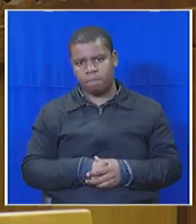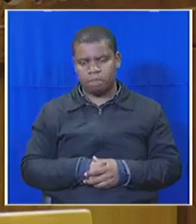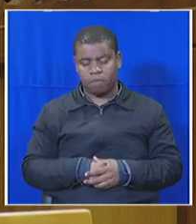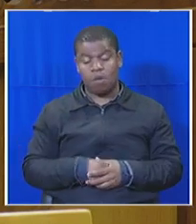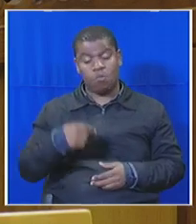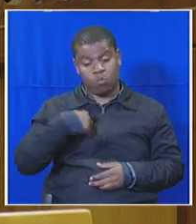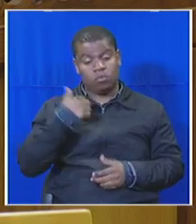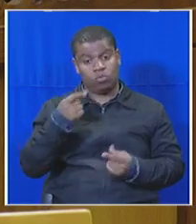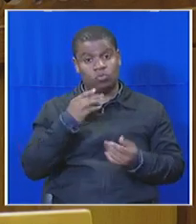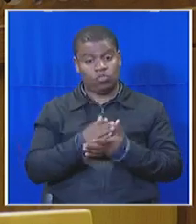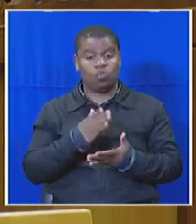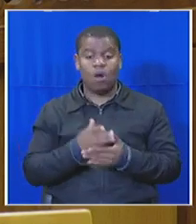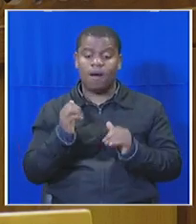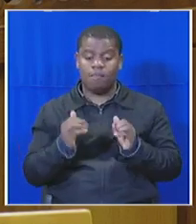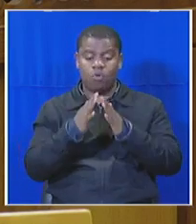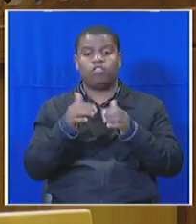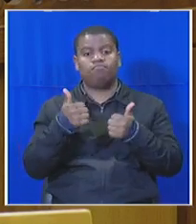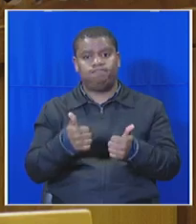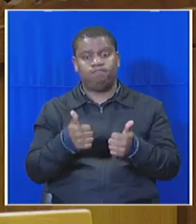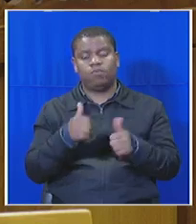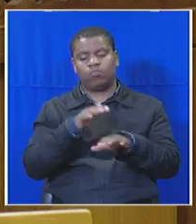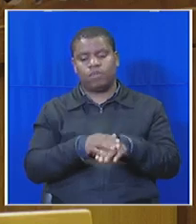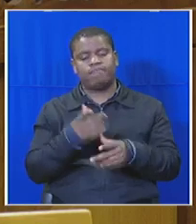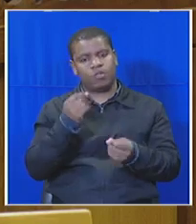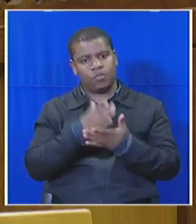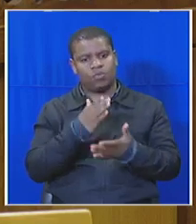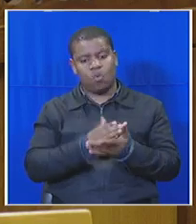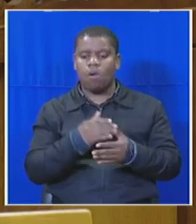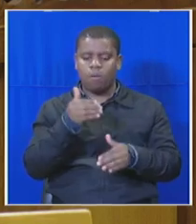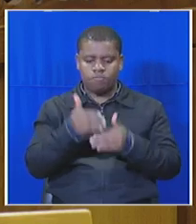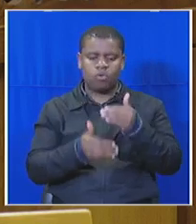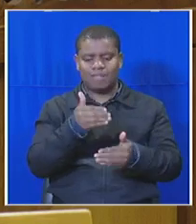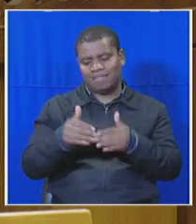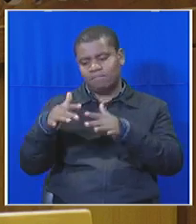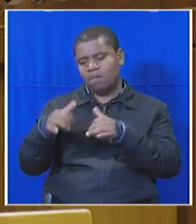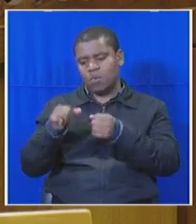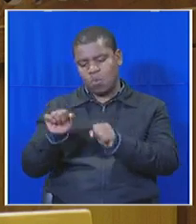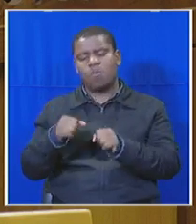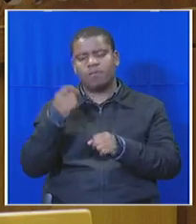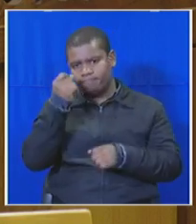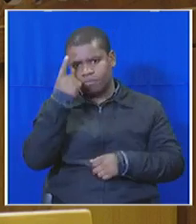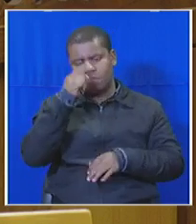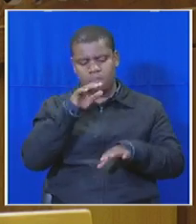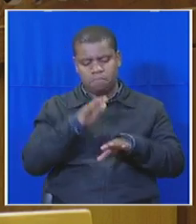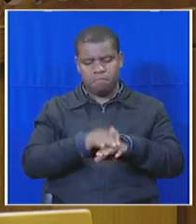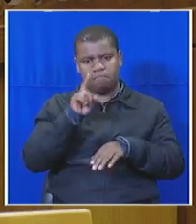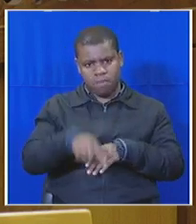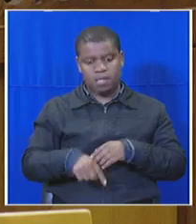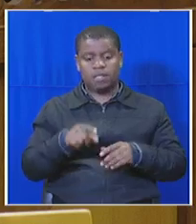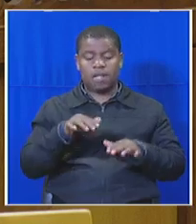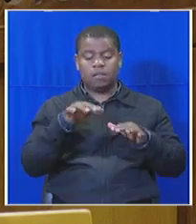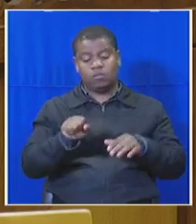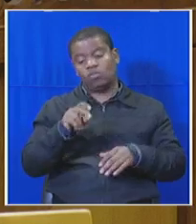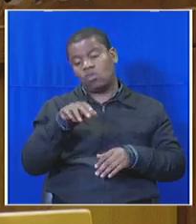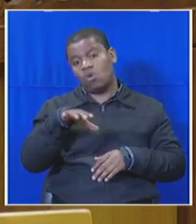is proactive in its approach. But we must be able to understand the due processes of Parliament, that SCOPA is not playing